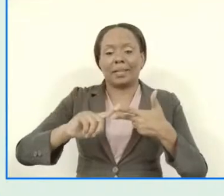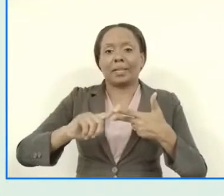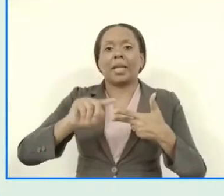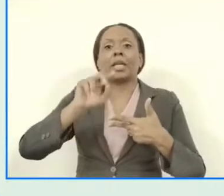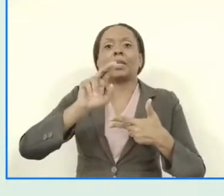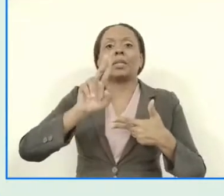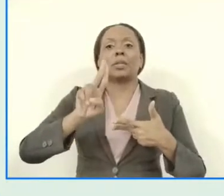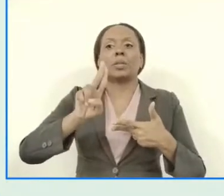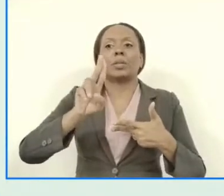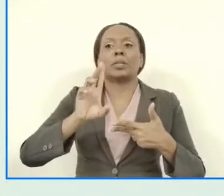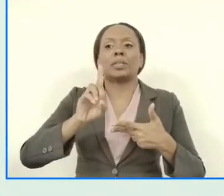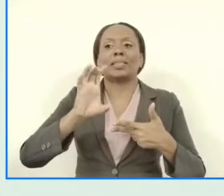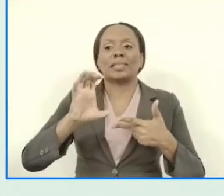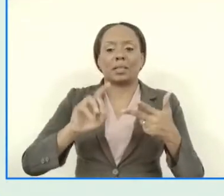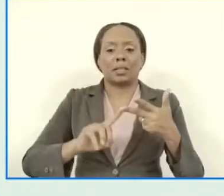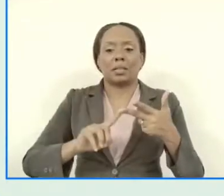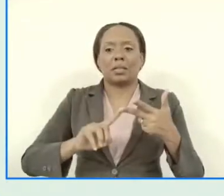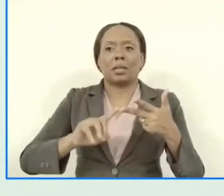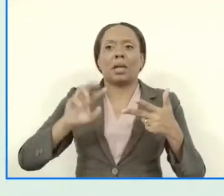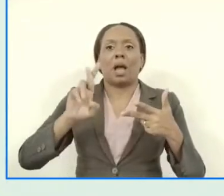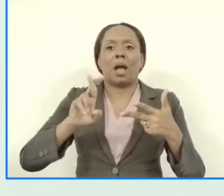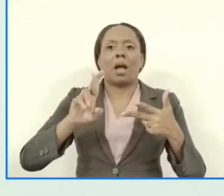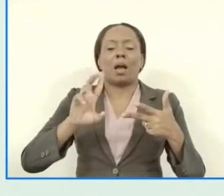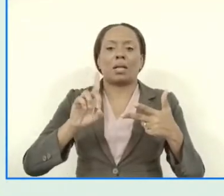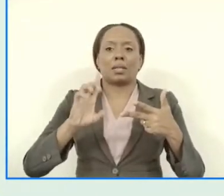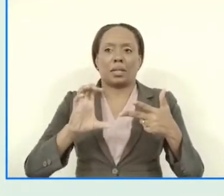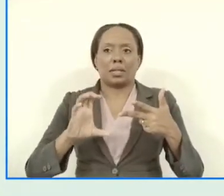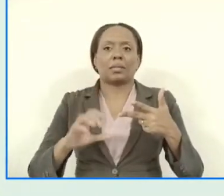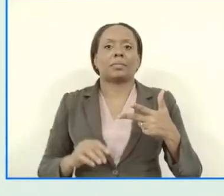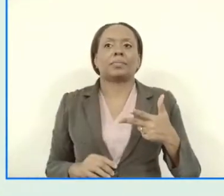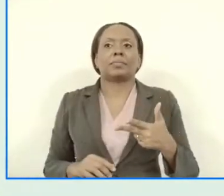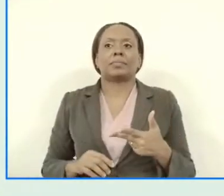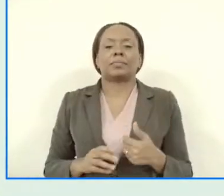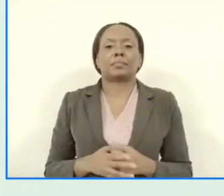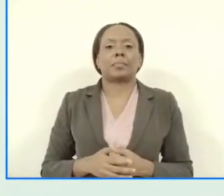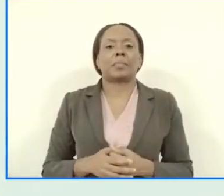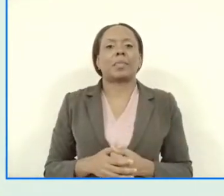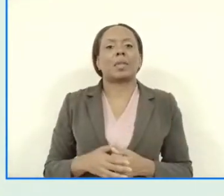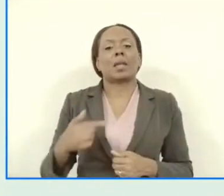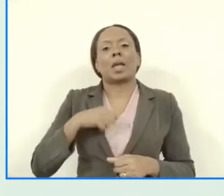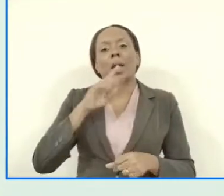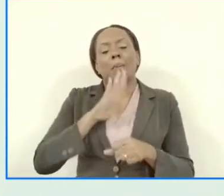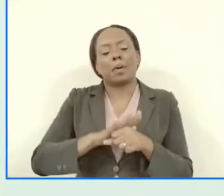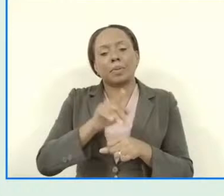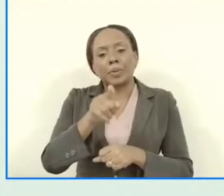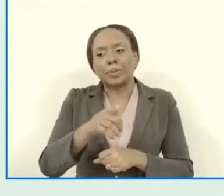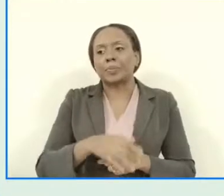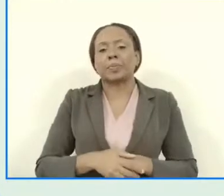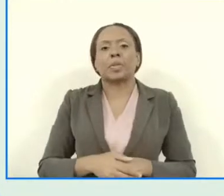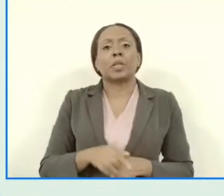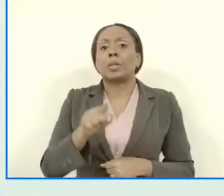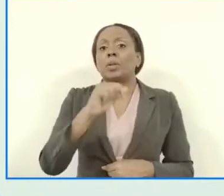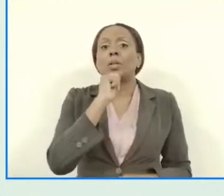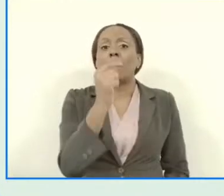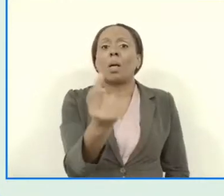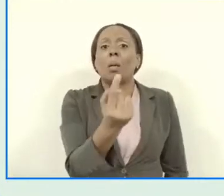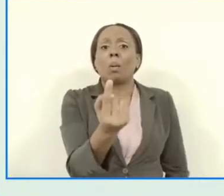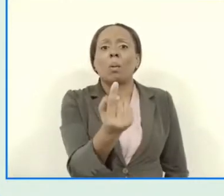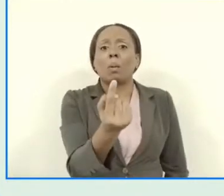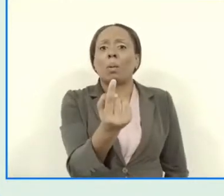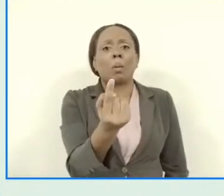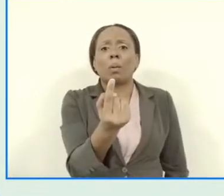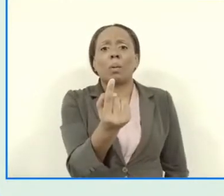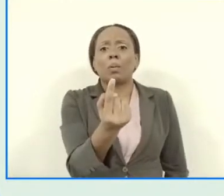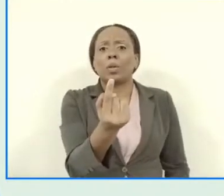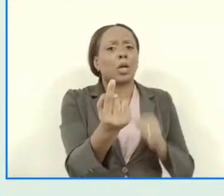I just want to assure Barbadians, you're not walking this alone. If you have lost or you've suffered, you're not walking this